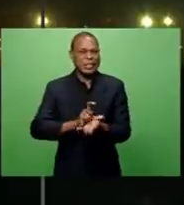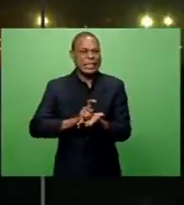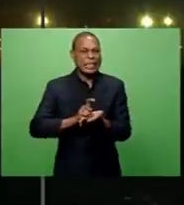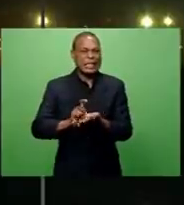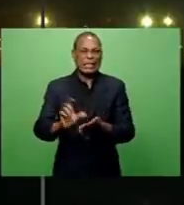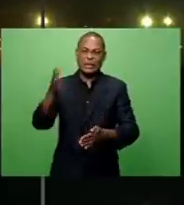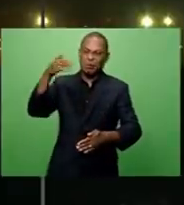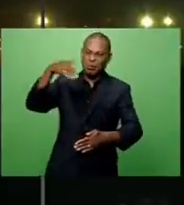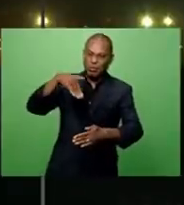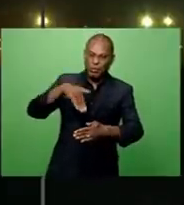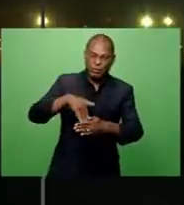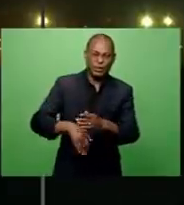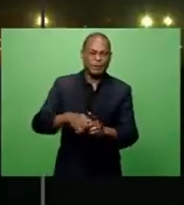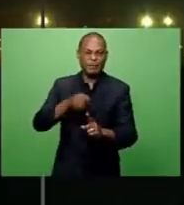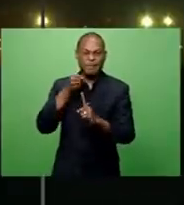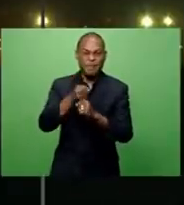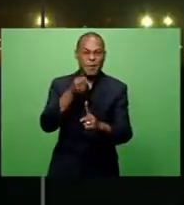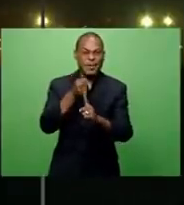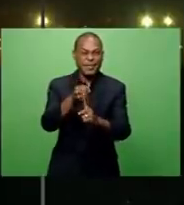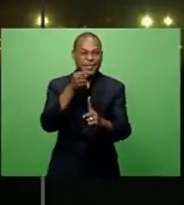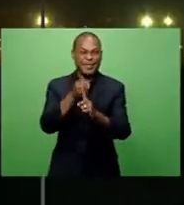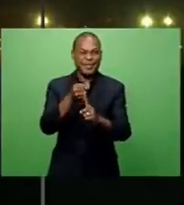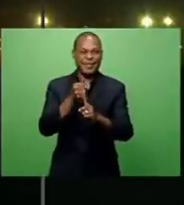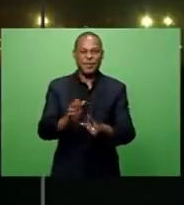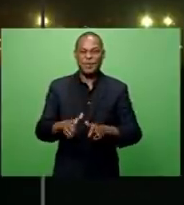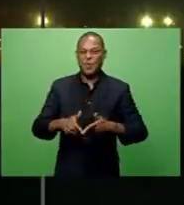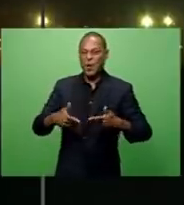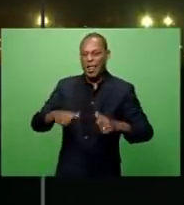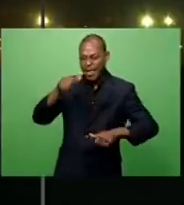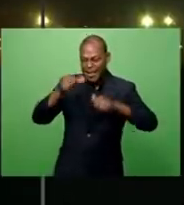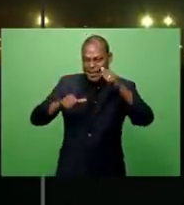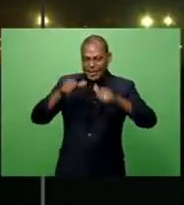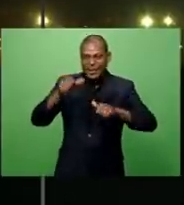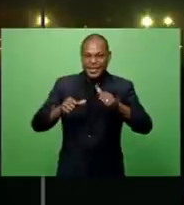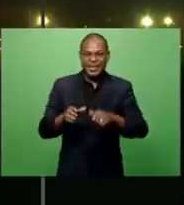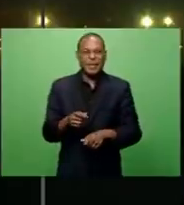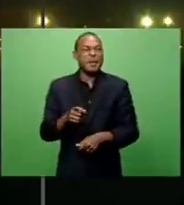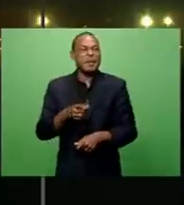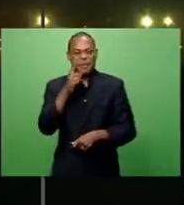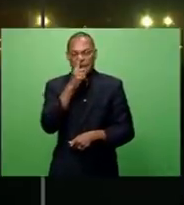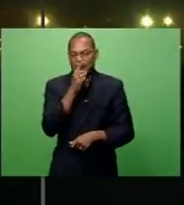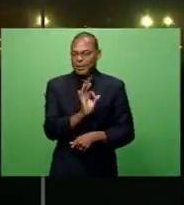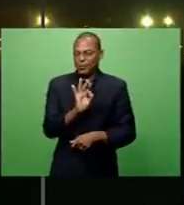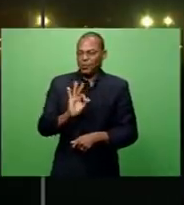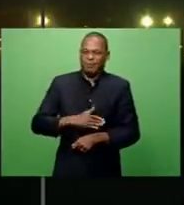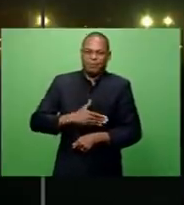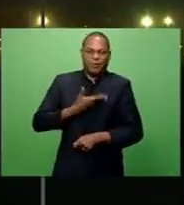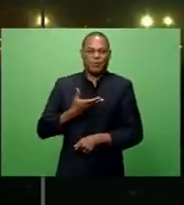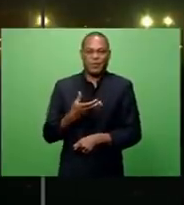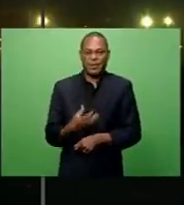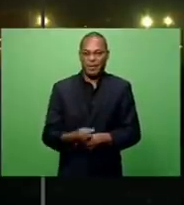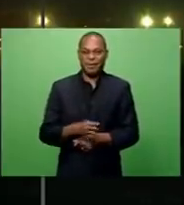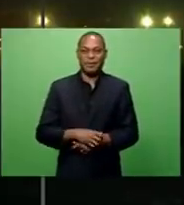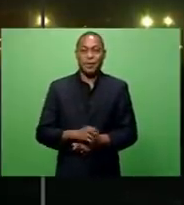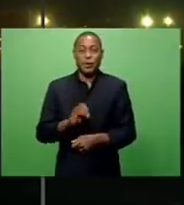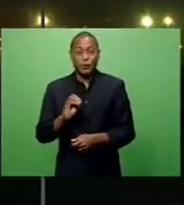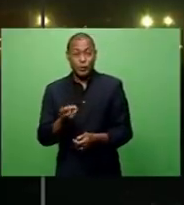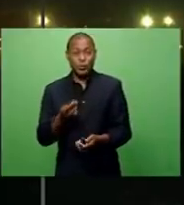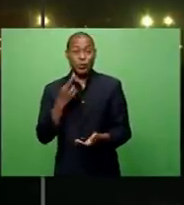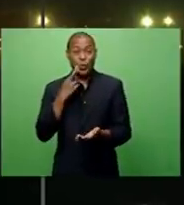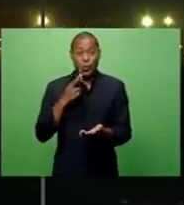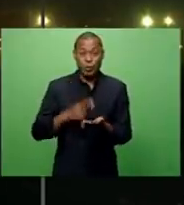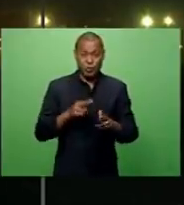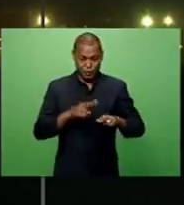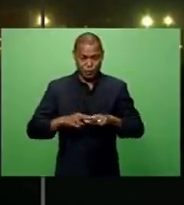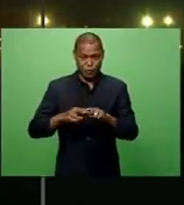decline in the advocacy for lay assessors, and people are simply not interested in the task. Apanisa Wangainandovu reports Fiji and Vanuatu are